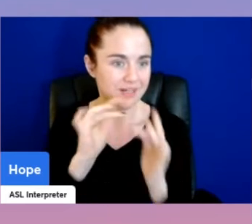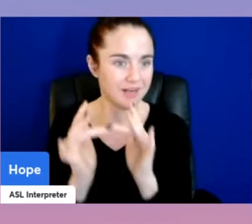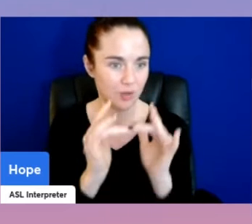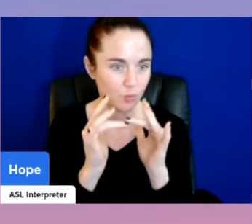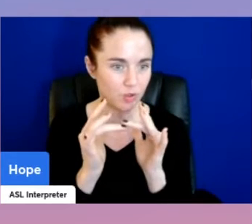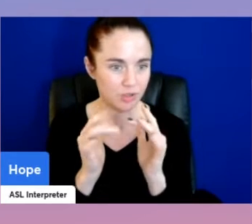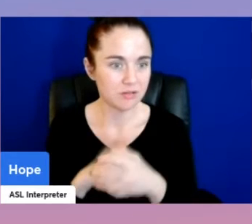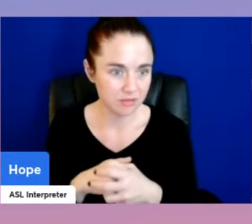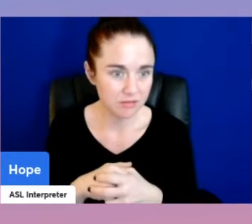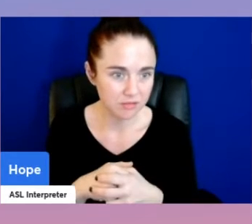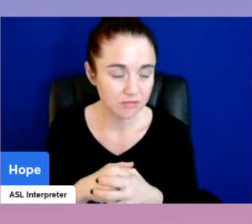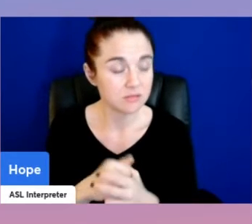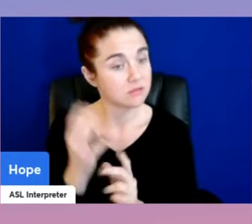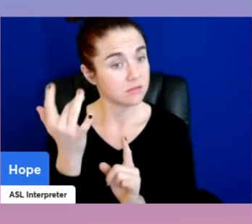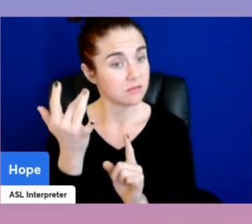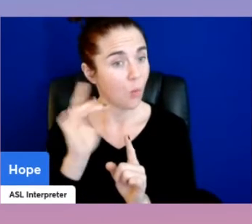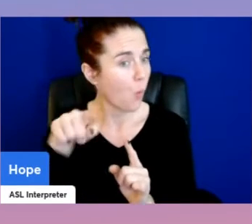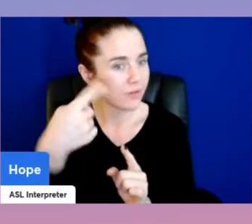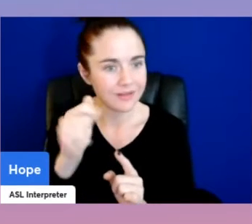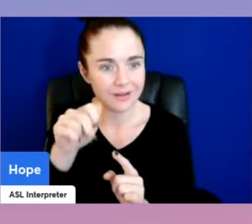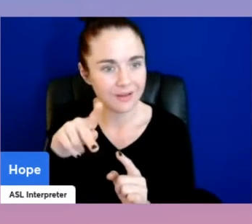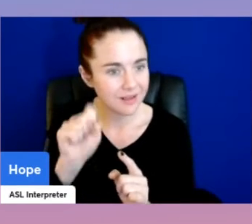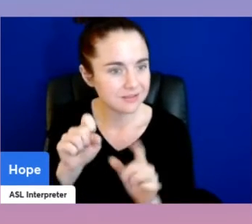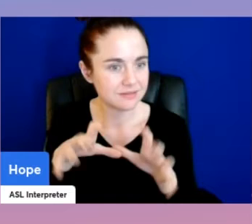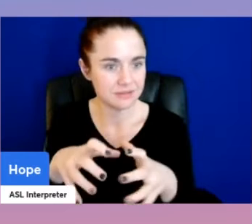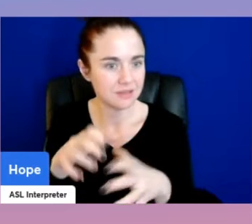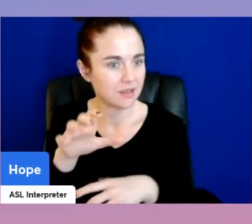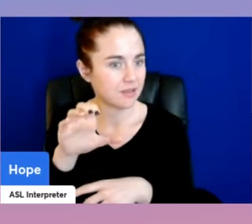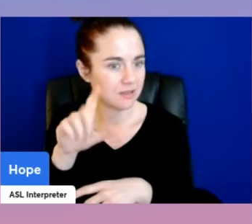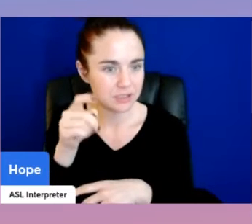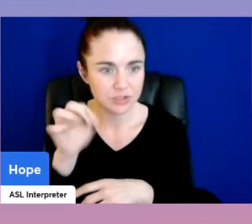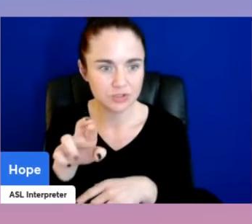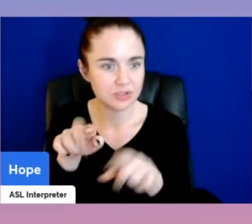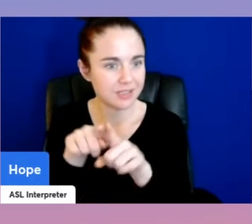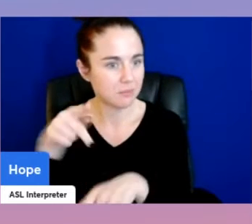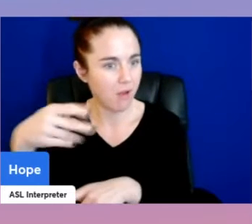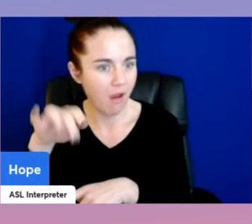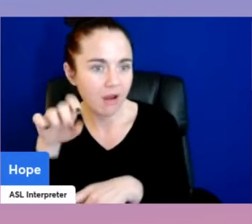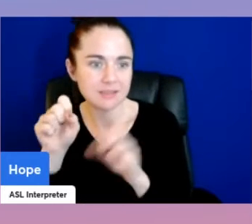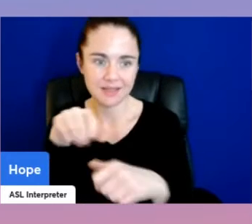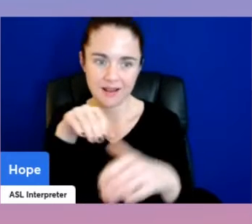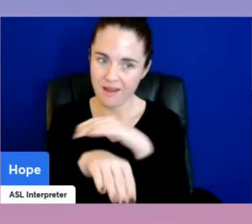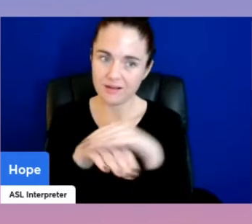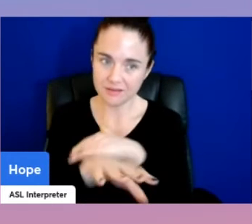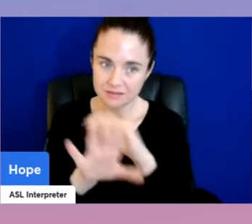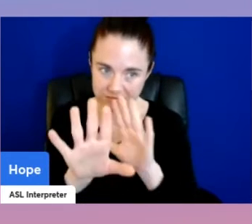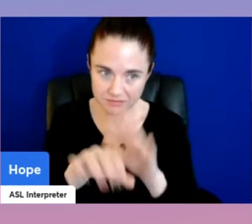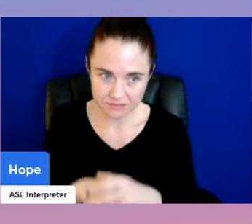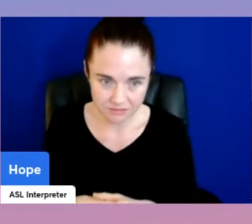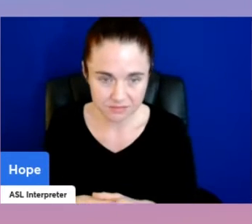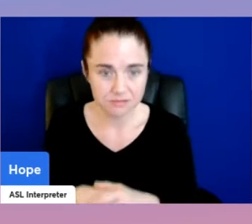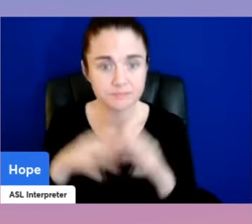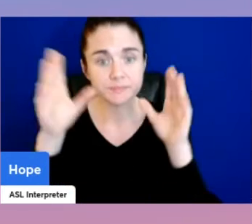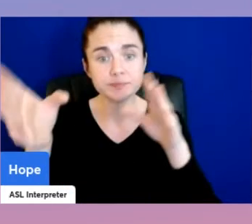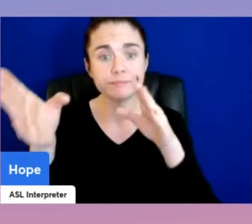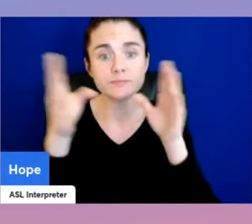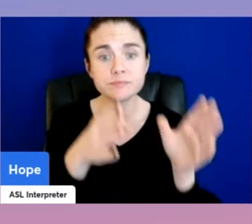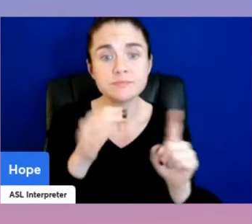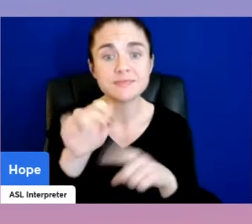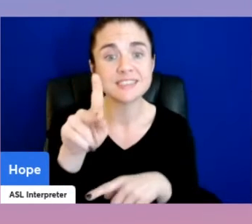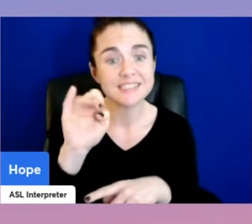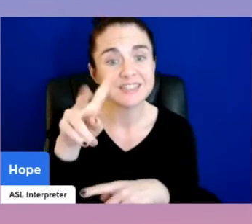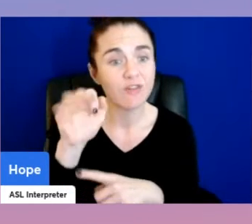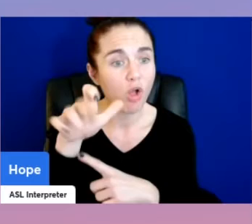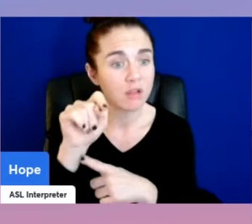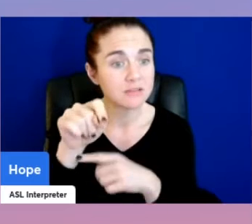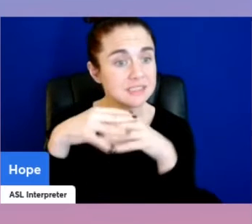such that only the AKS cluster and the pods therein can access them. Next, we'll be going through Key Vault integration, which